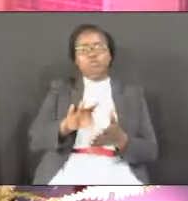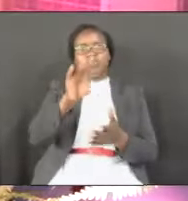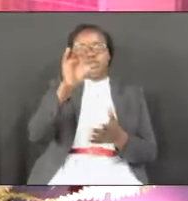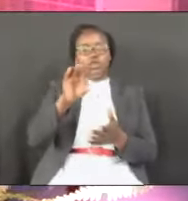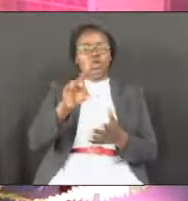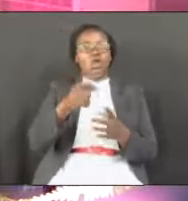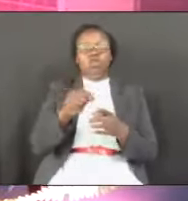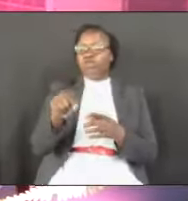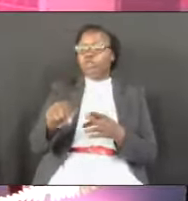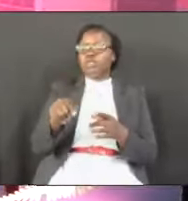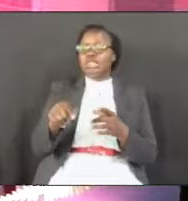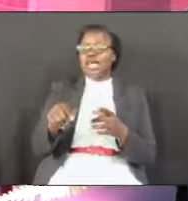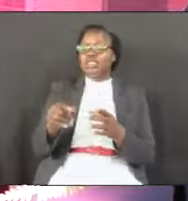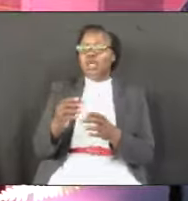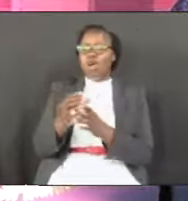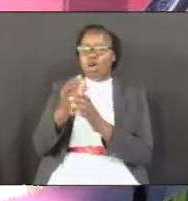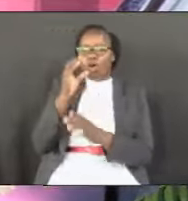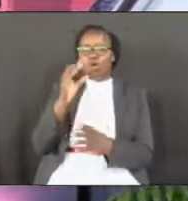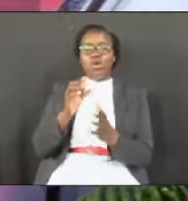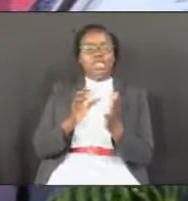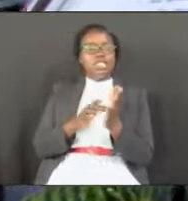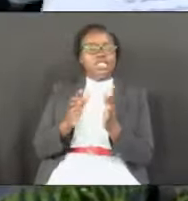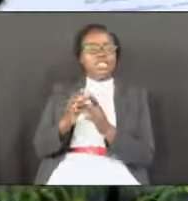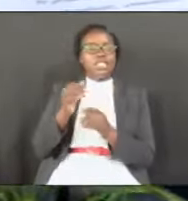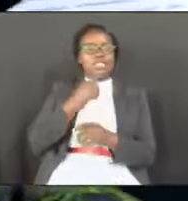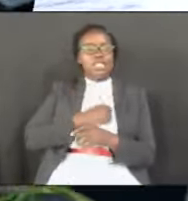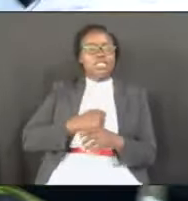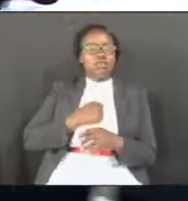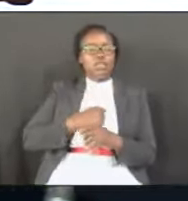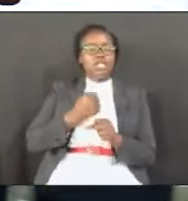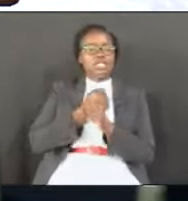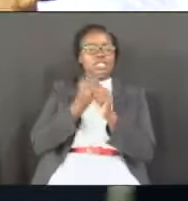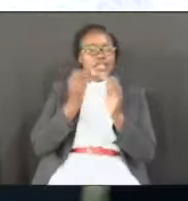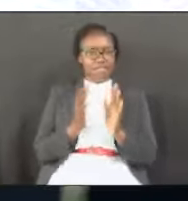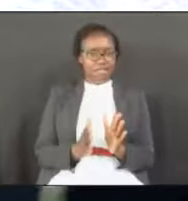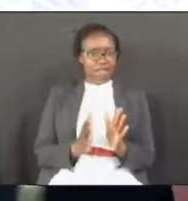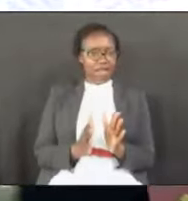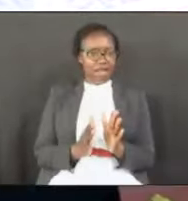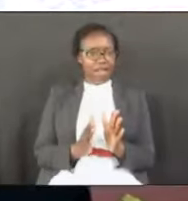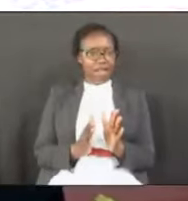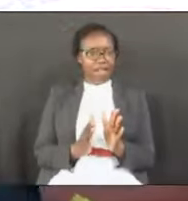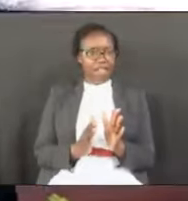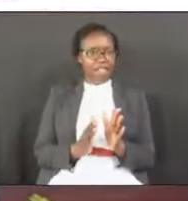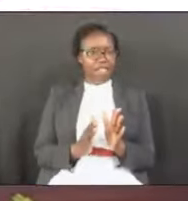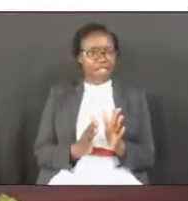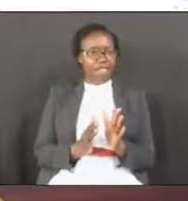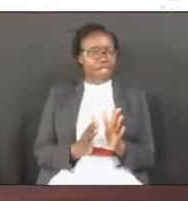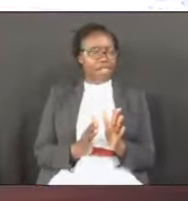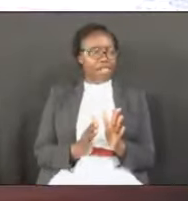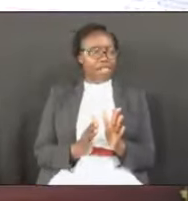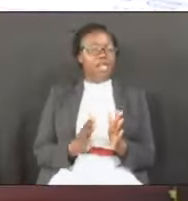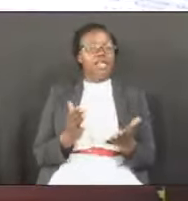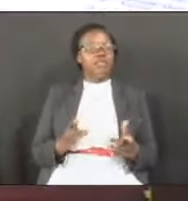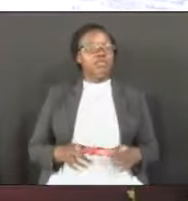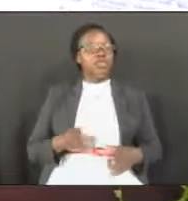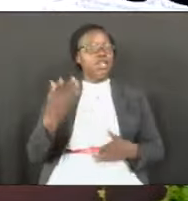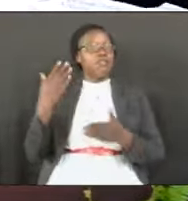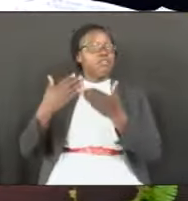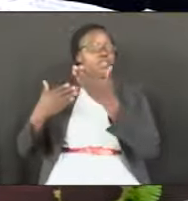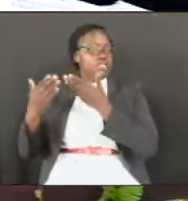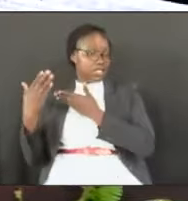pit. Jesus is a sympathizing savior. Paul says, for we do not have a high priest. Finish